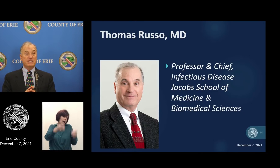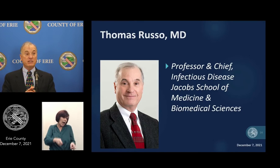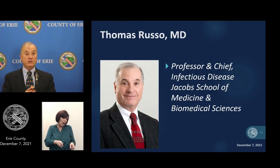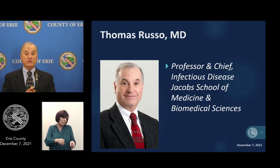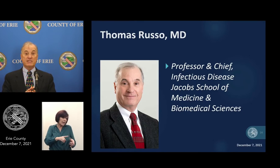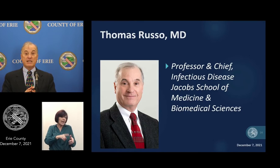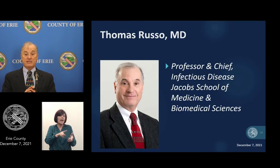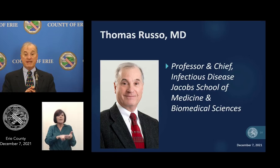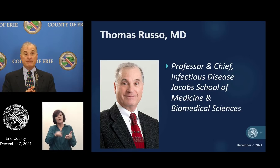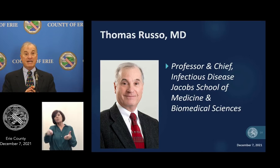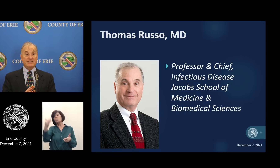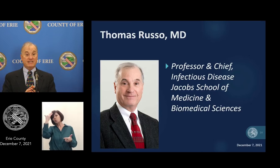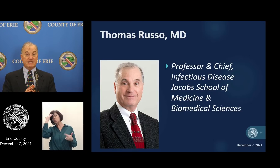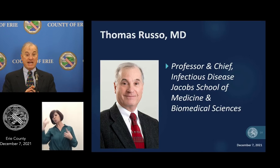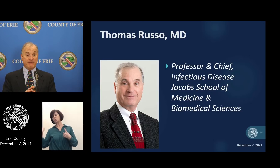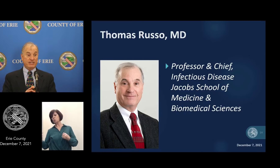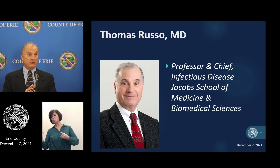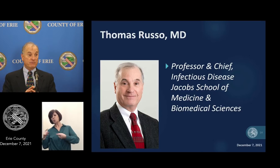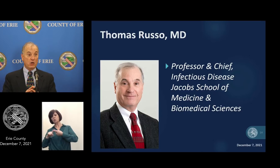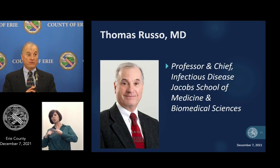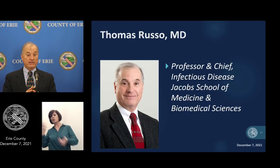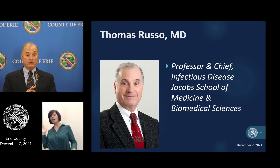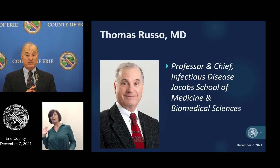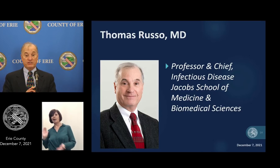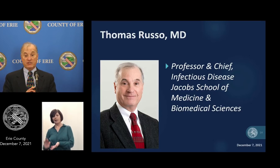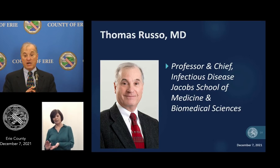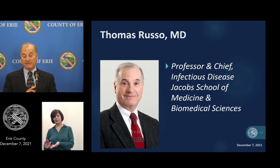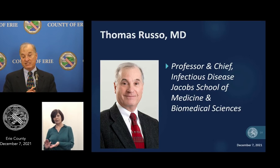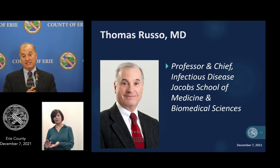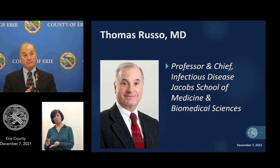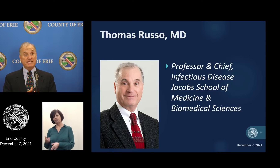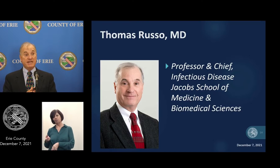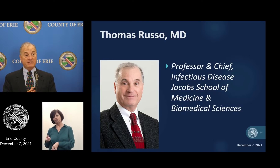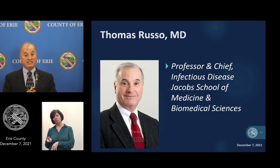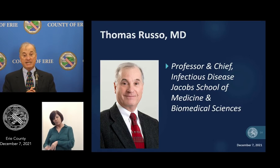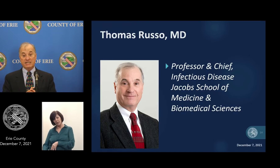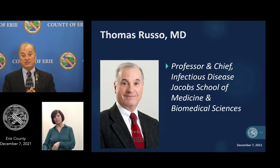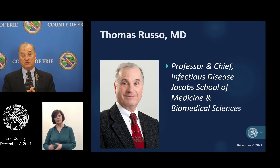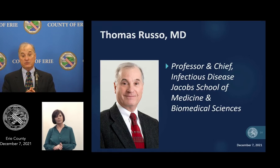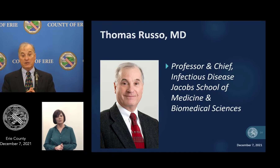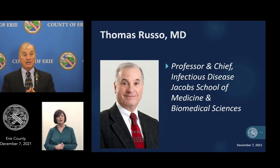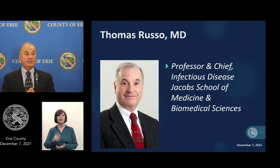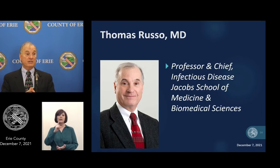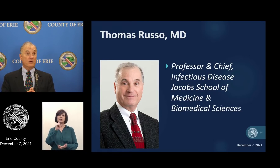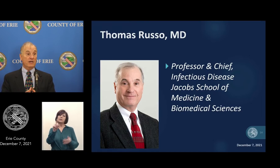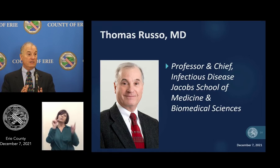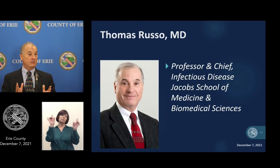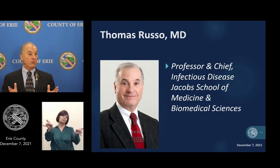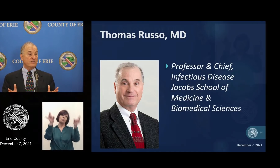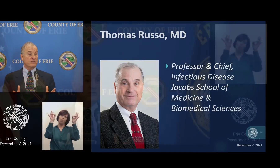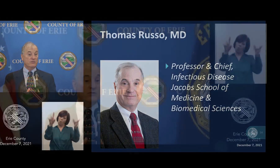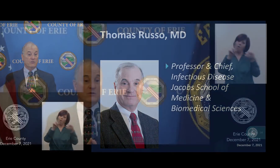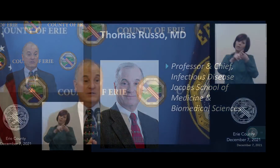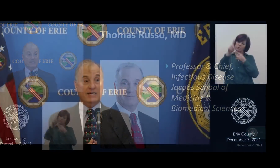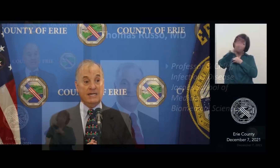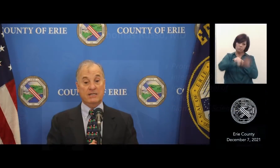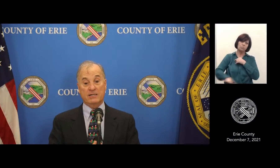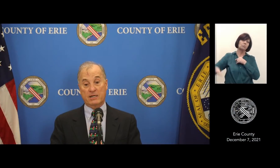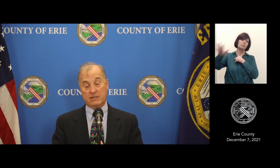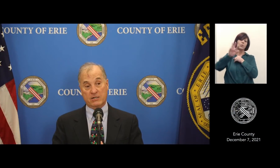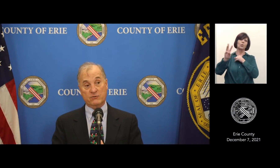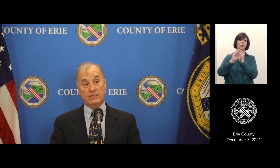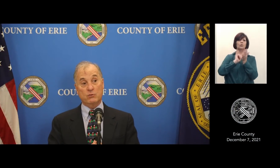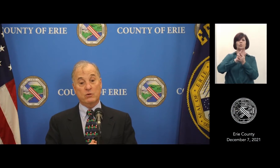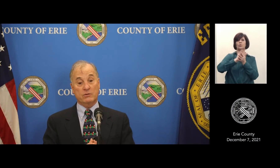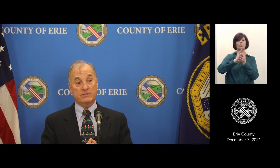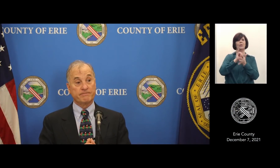measures could be used to minimize the damage from COVID, which has obviously been devastating to Western New York and